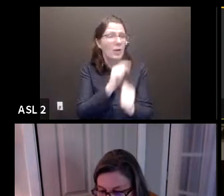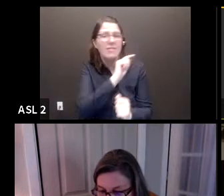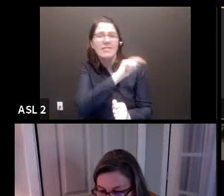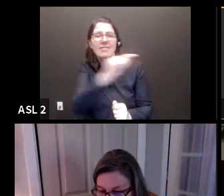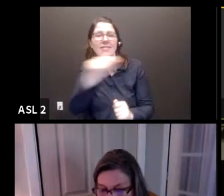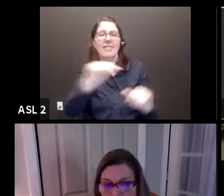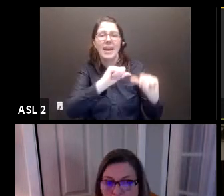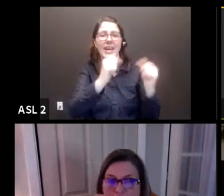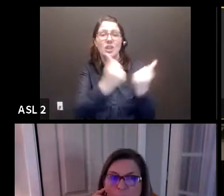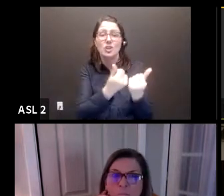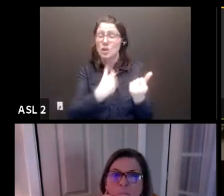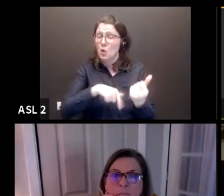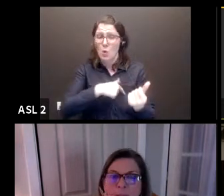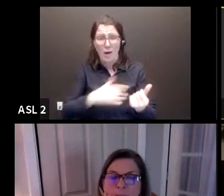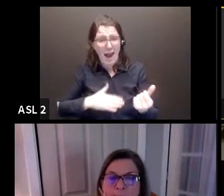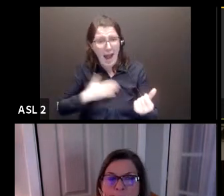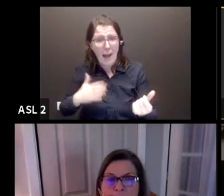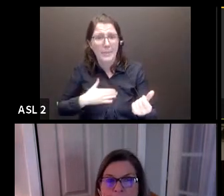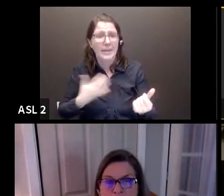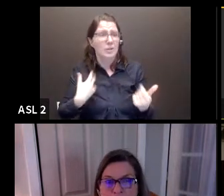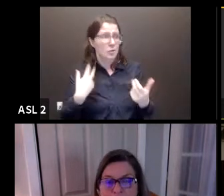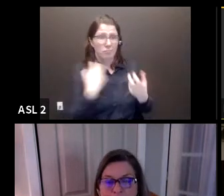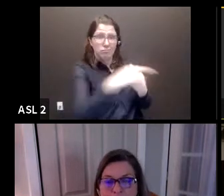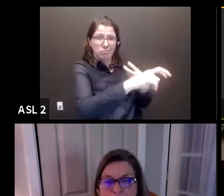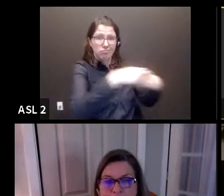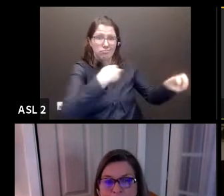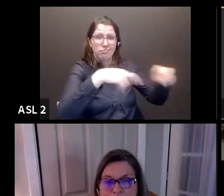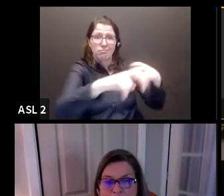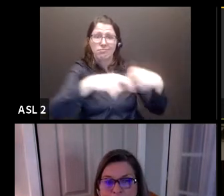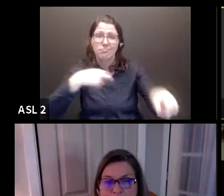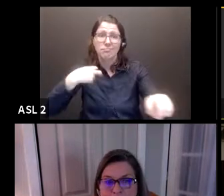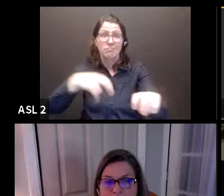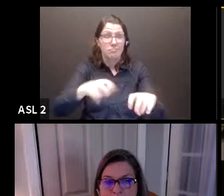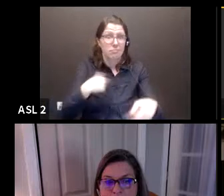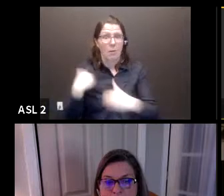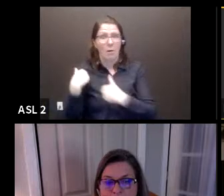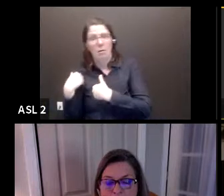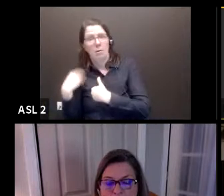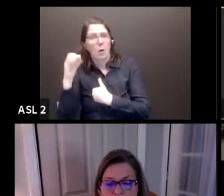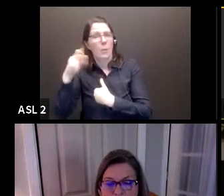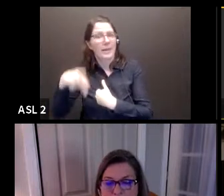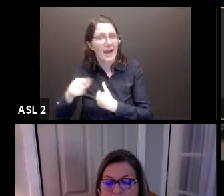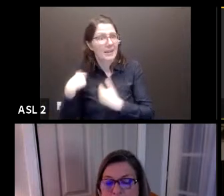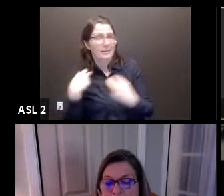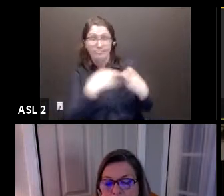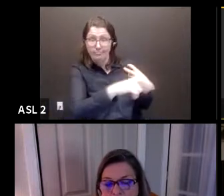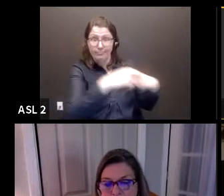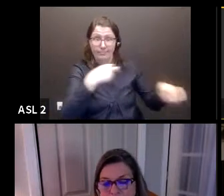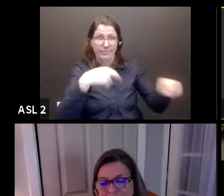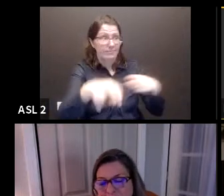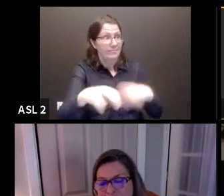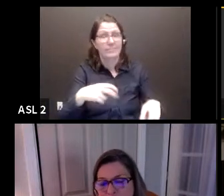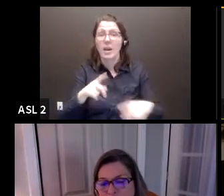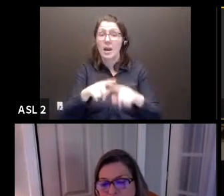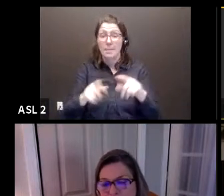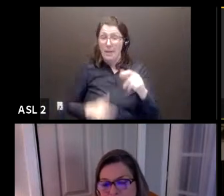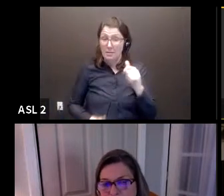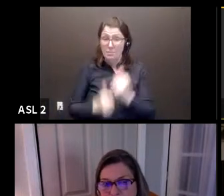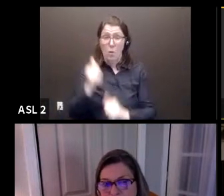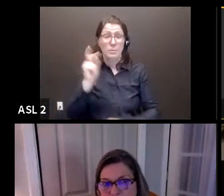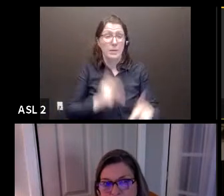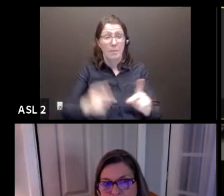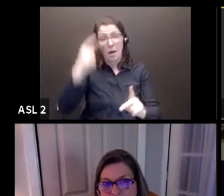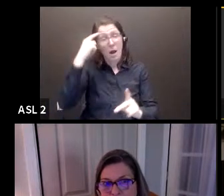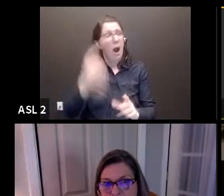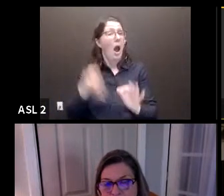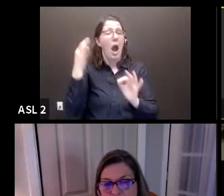taking on some significant portion of the demand that has been unfairly placed on the police service but it doesn't happen in the way that most people think it's a